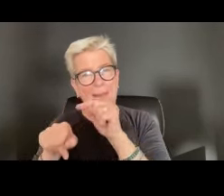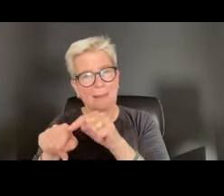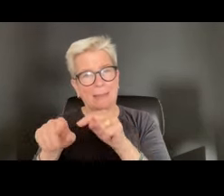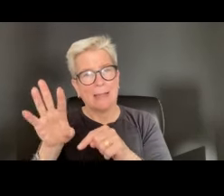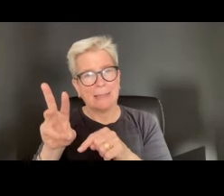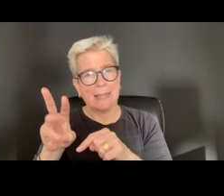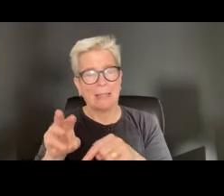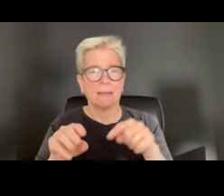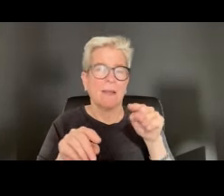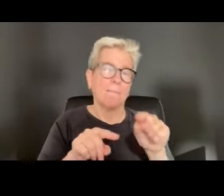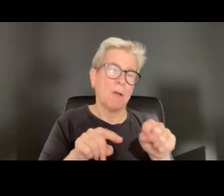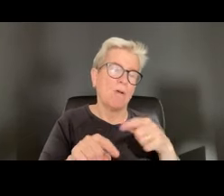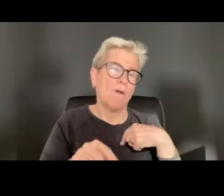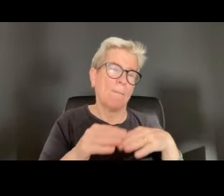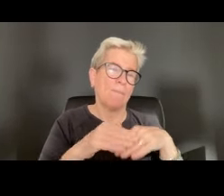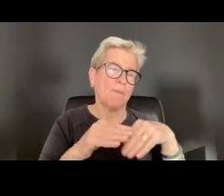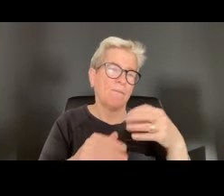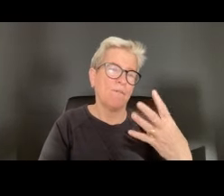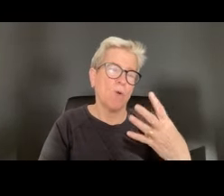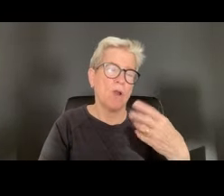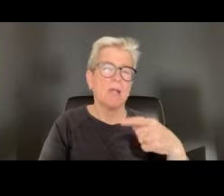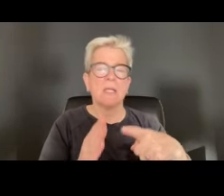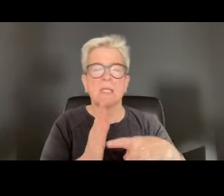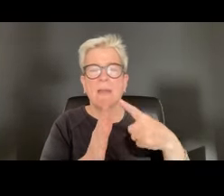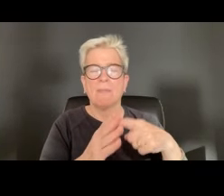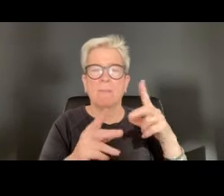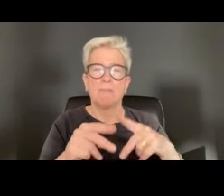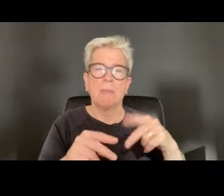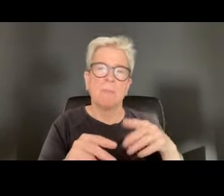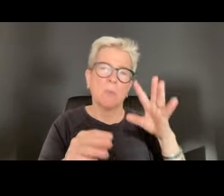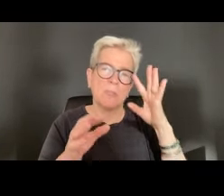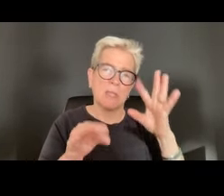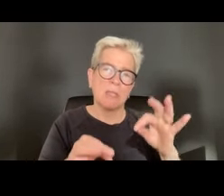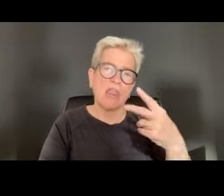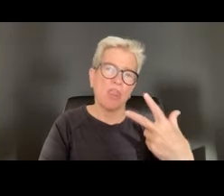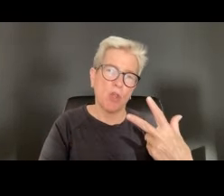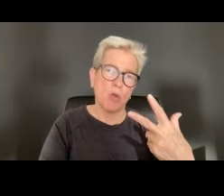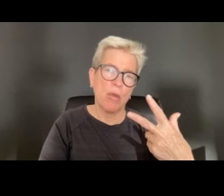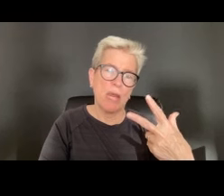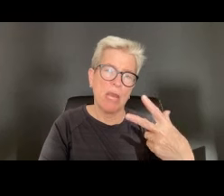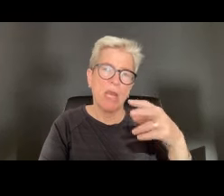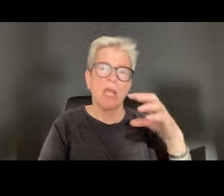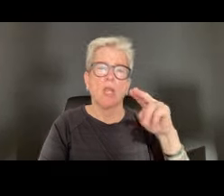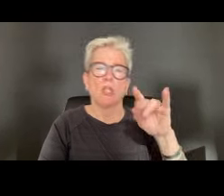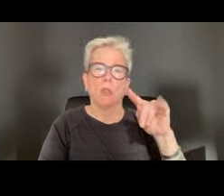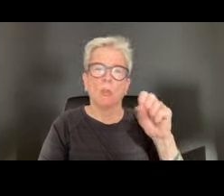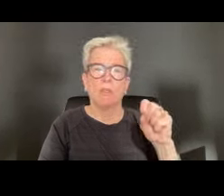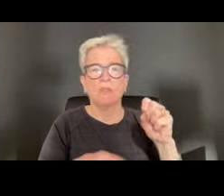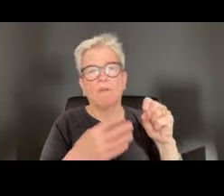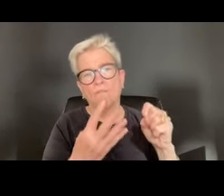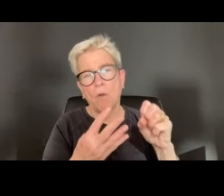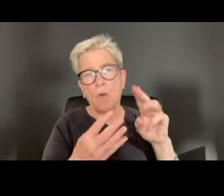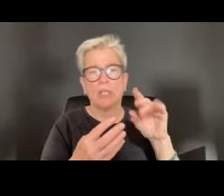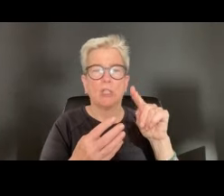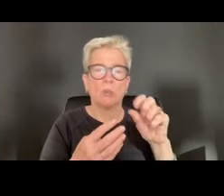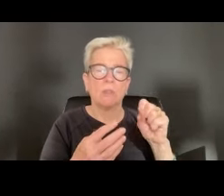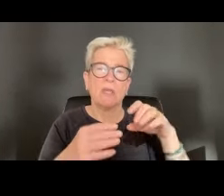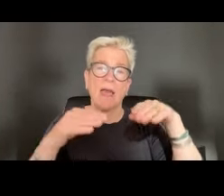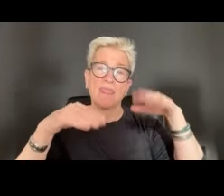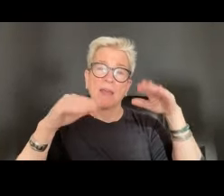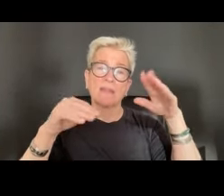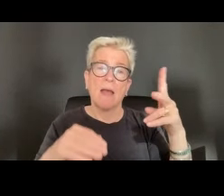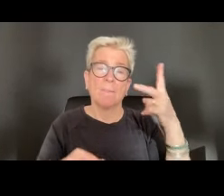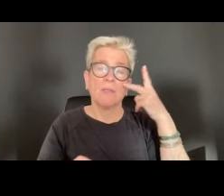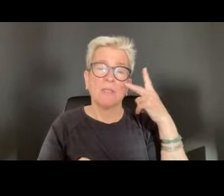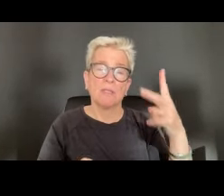mix of 3 units and 4 units. So on the top, you can see 3 examples of what might happen if people chose to build